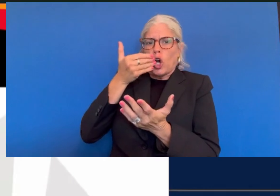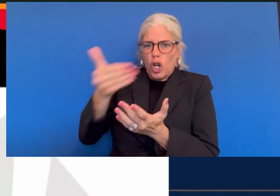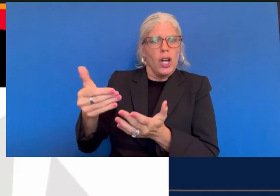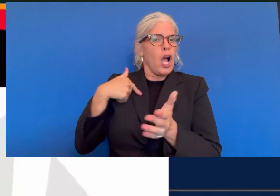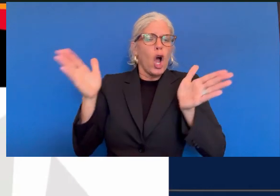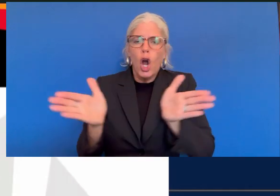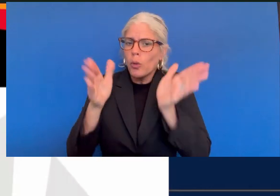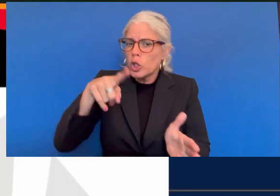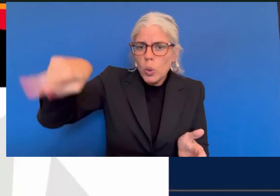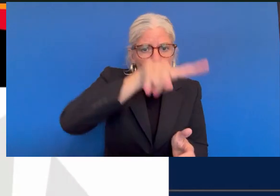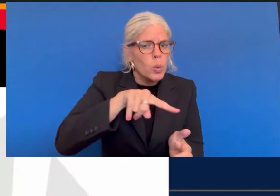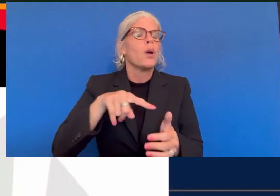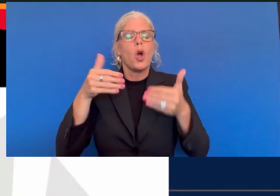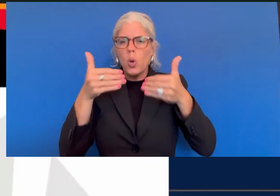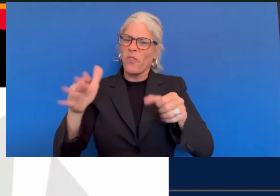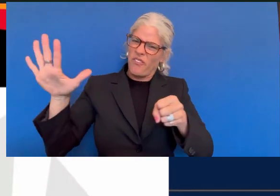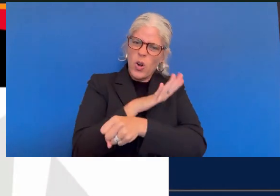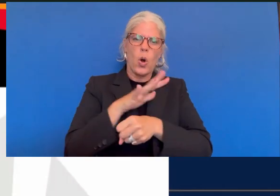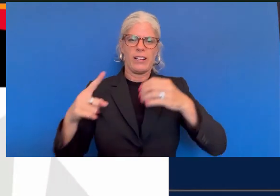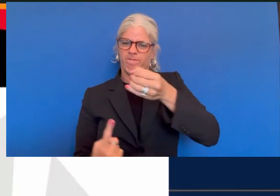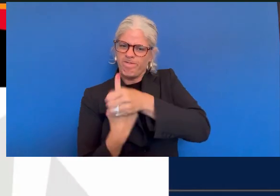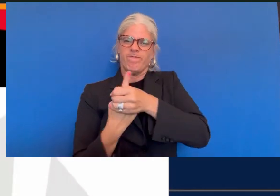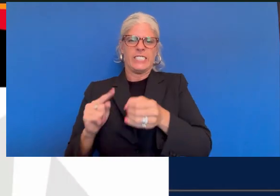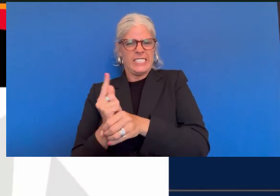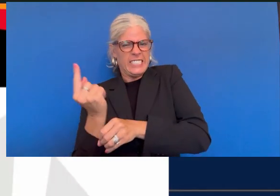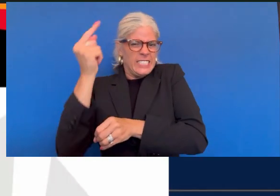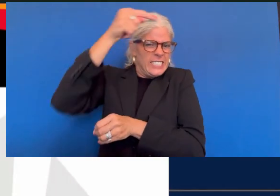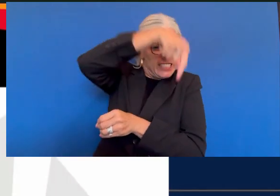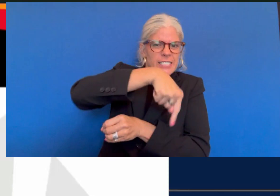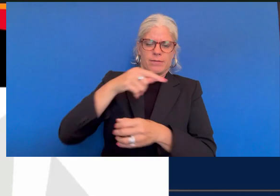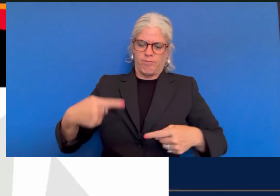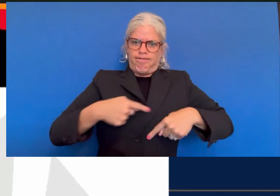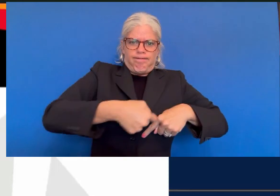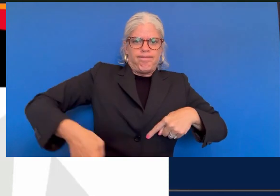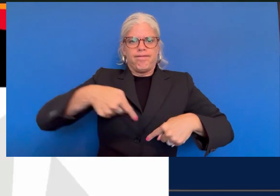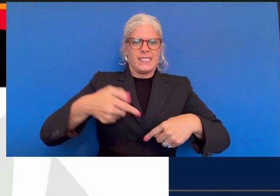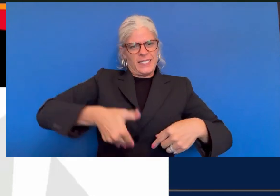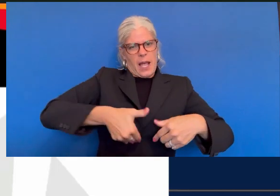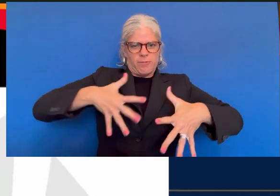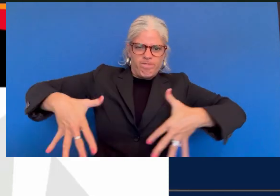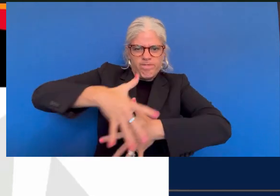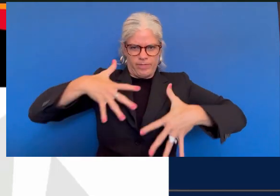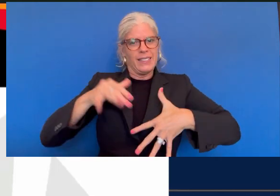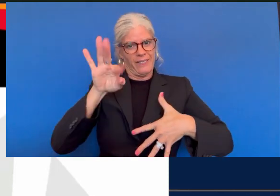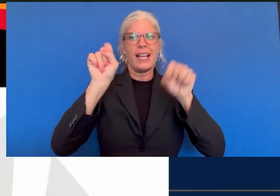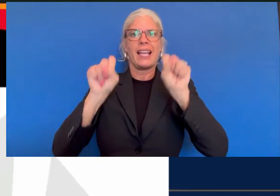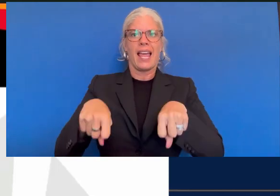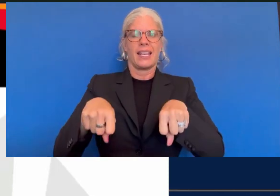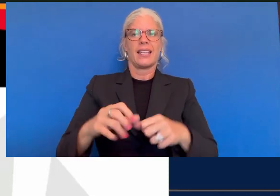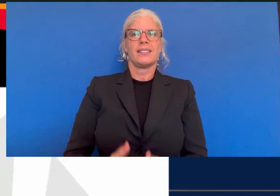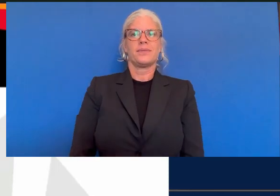comfortable for the average person. I would highly encourage people to get a full colonoscopy if you can.